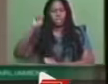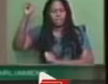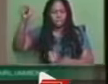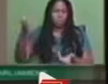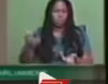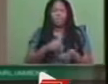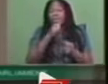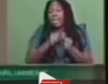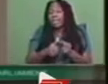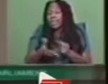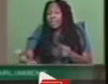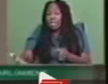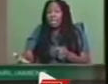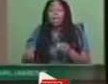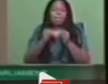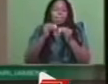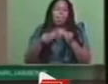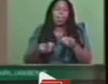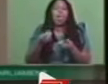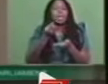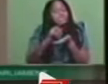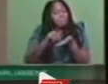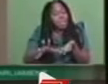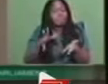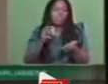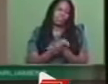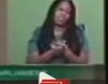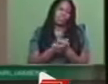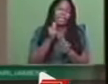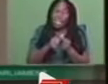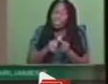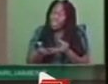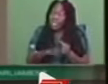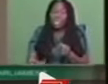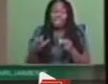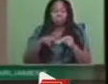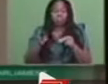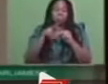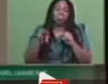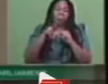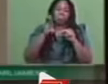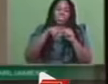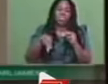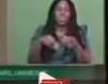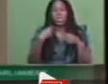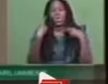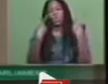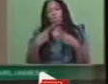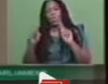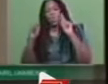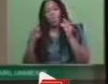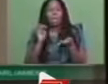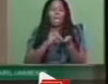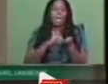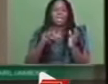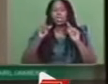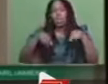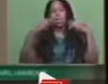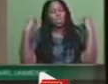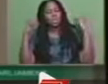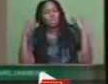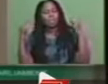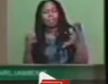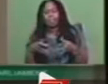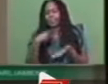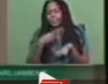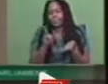I want to speak a little on the new domain of work and family life. It is an area that we need to take account